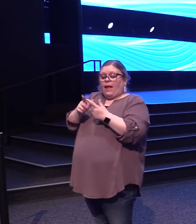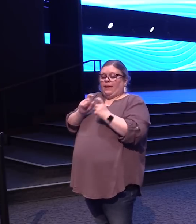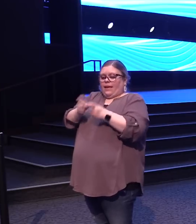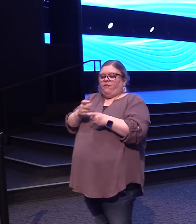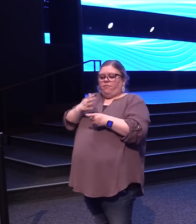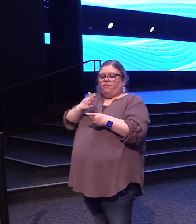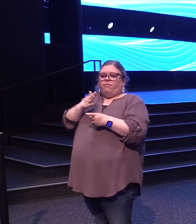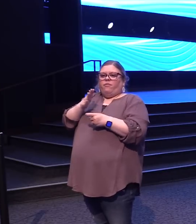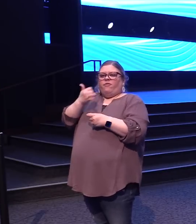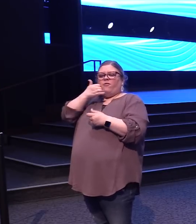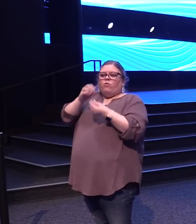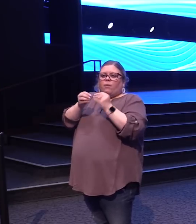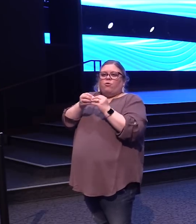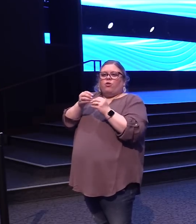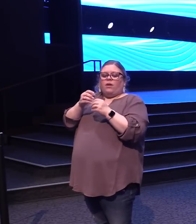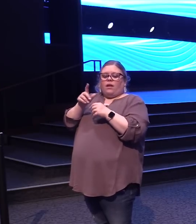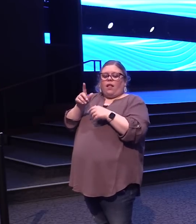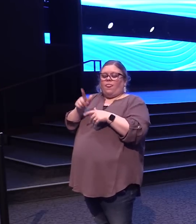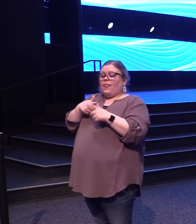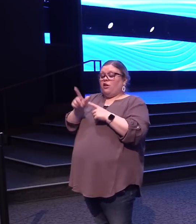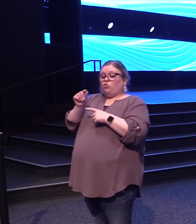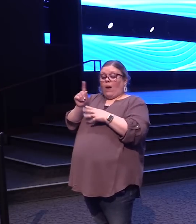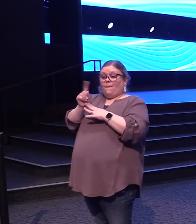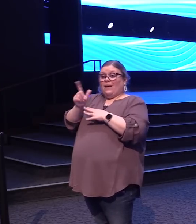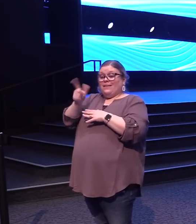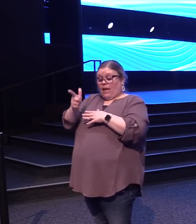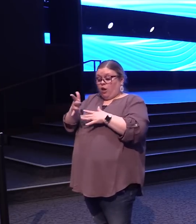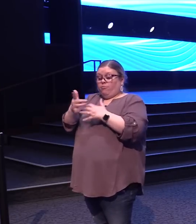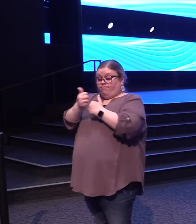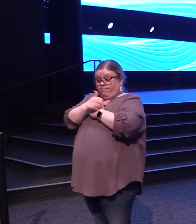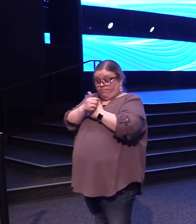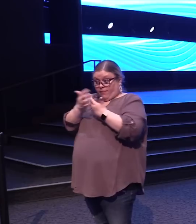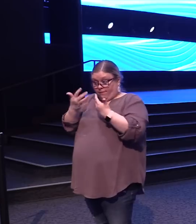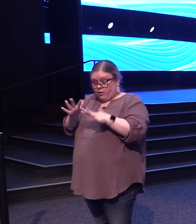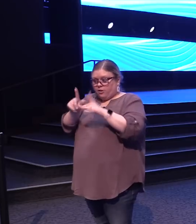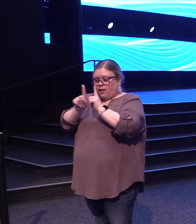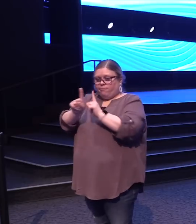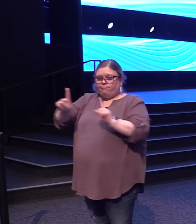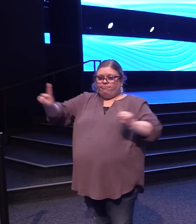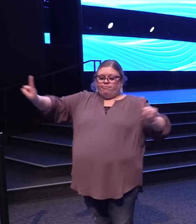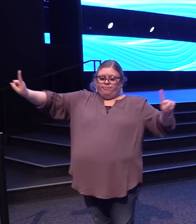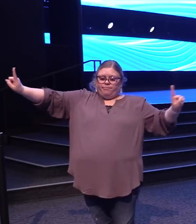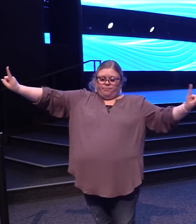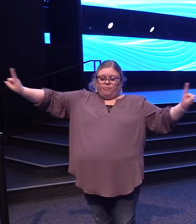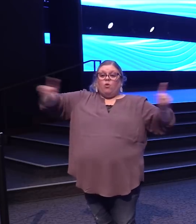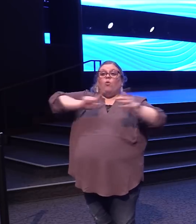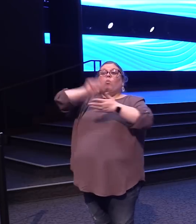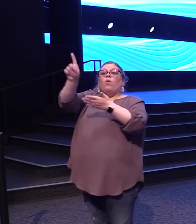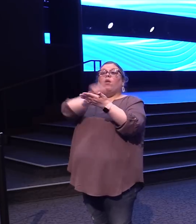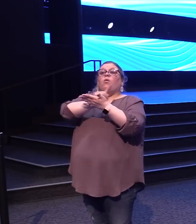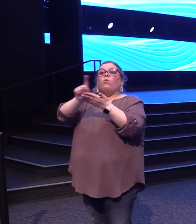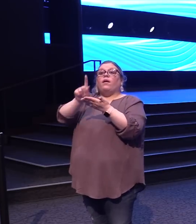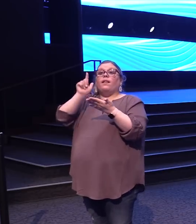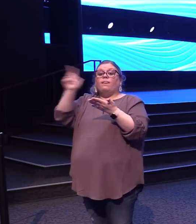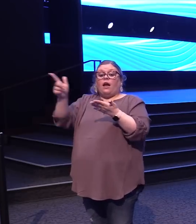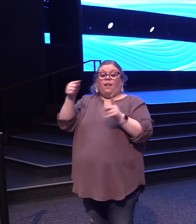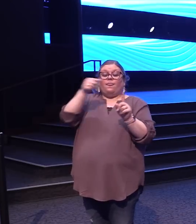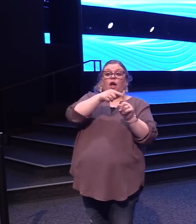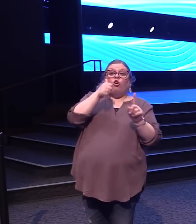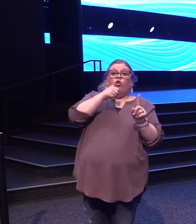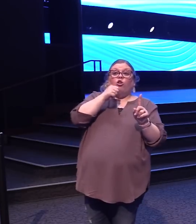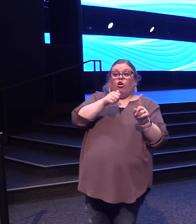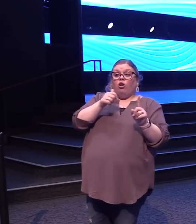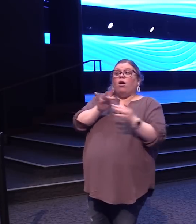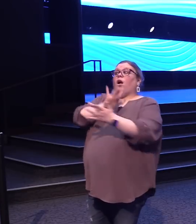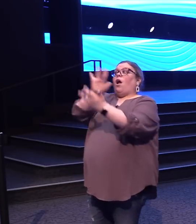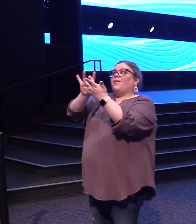contact details. About 20 minutes later, the two girls parted ways. But 1 week later, this girl